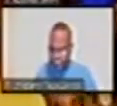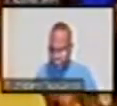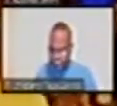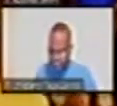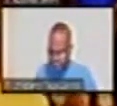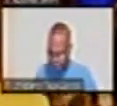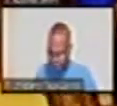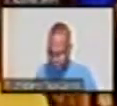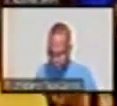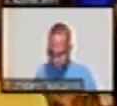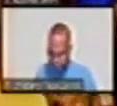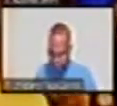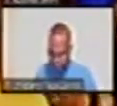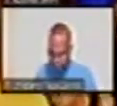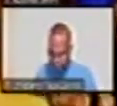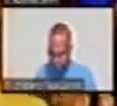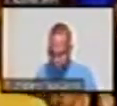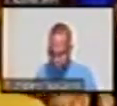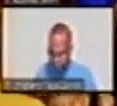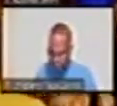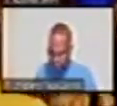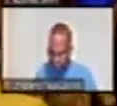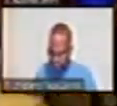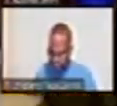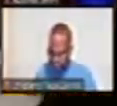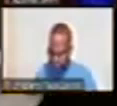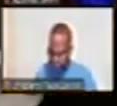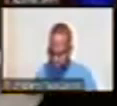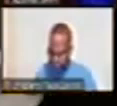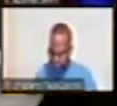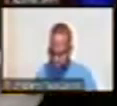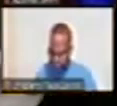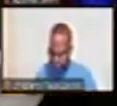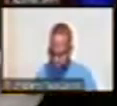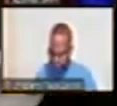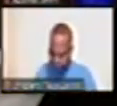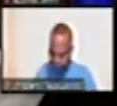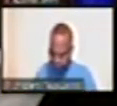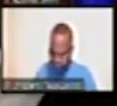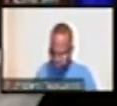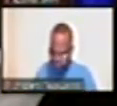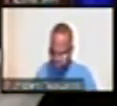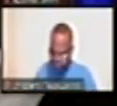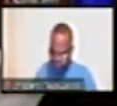is now antiquity. She will not touch it again.